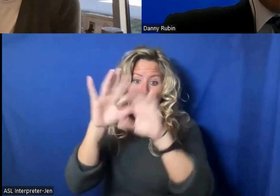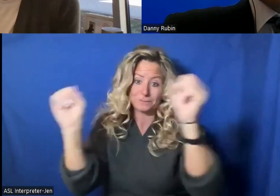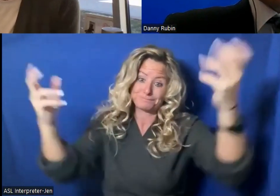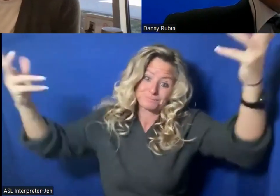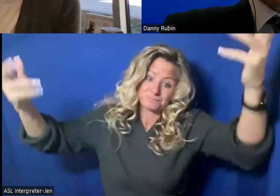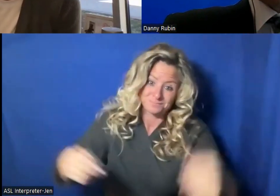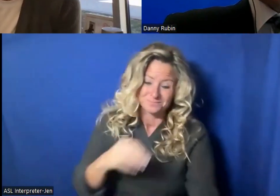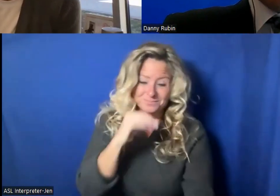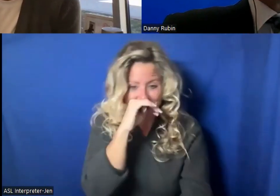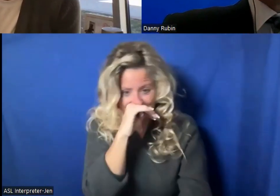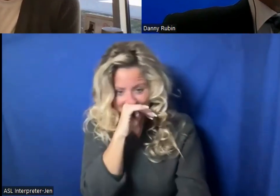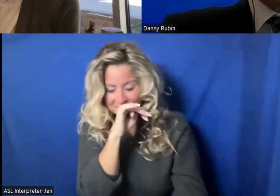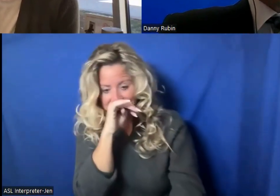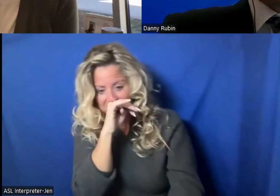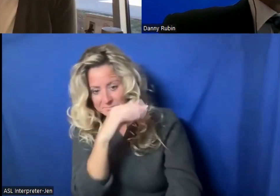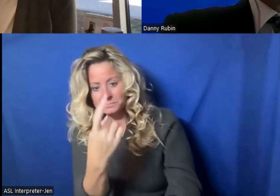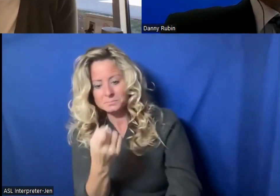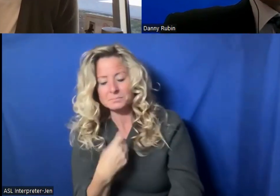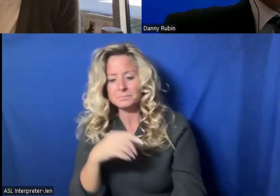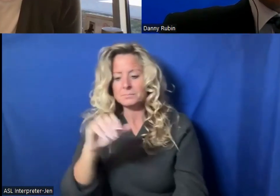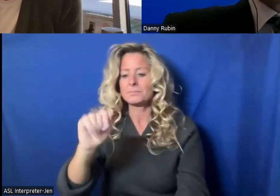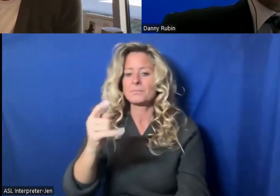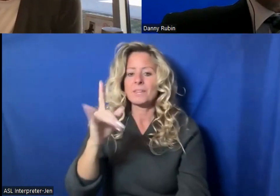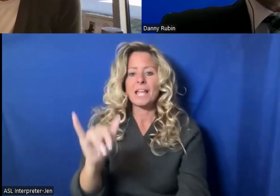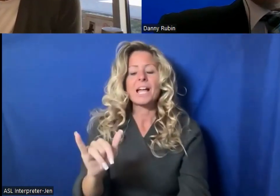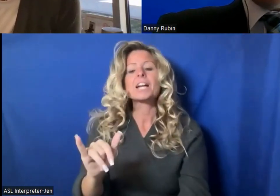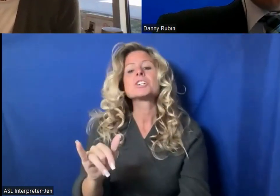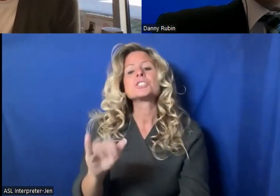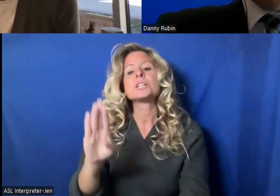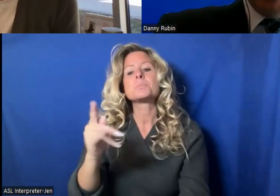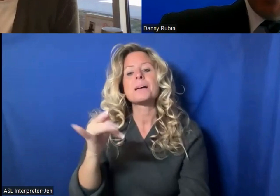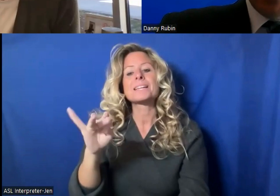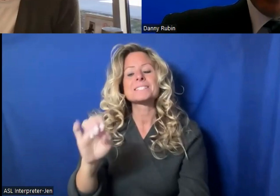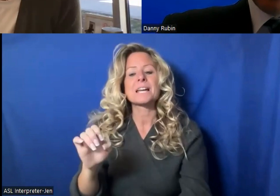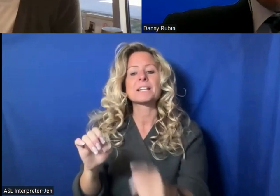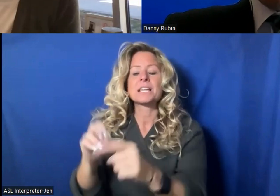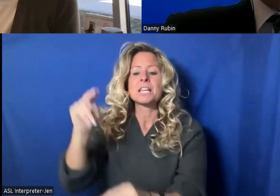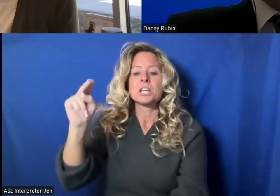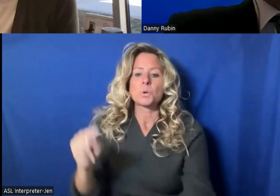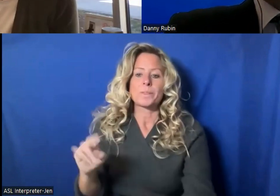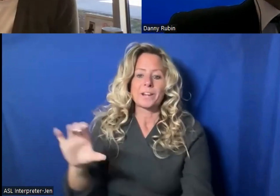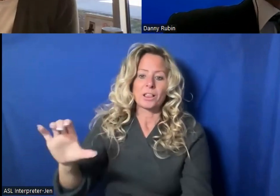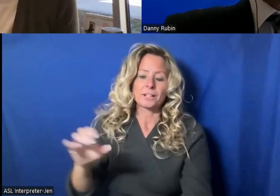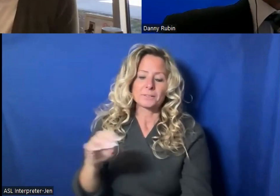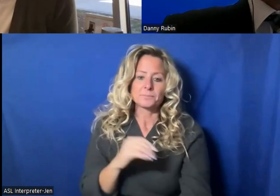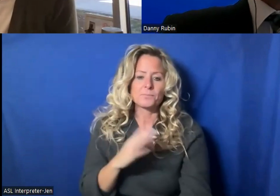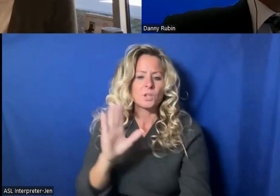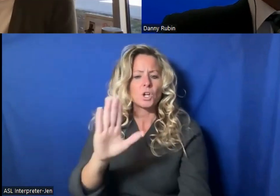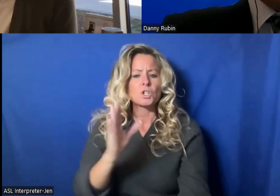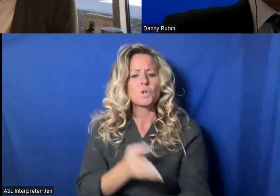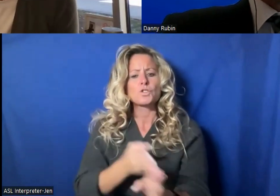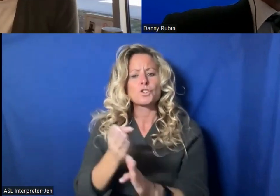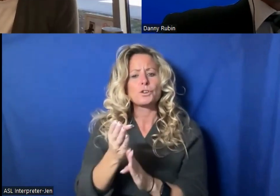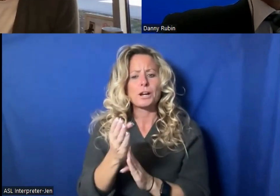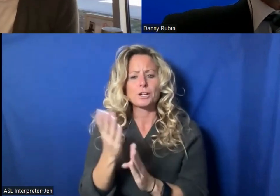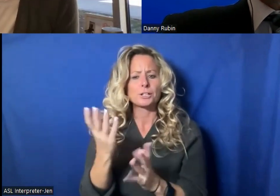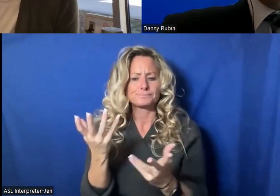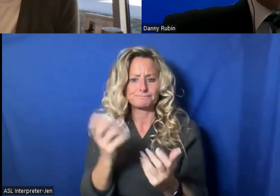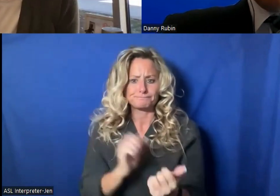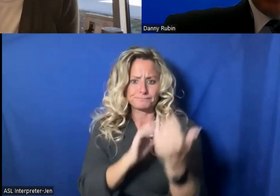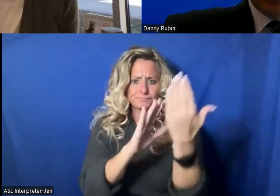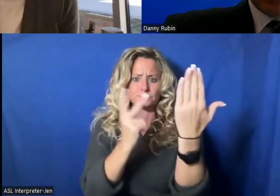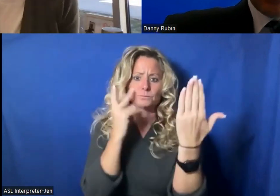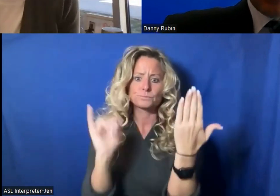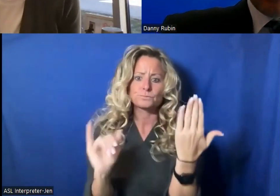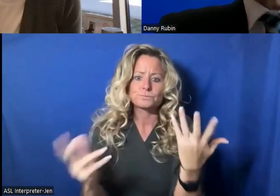cool. We have a question here from Ashley Basnight from First Flight High School down in North Carolina. What does your career path look like?